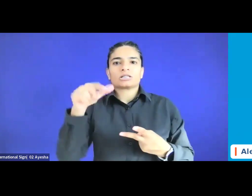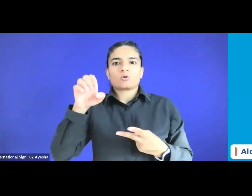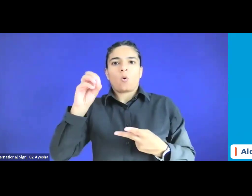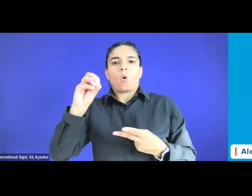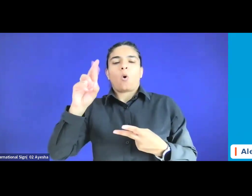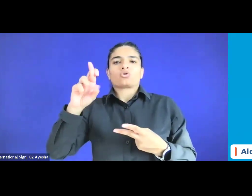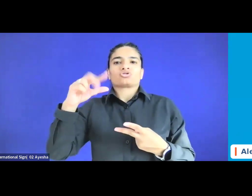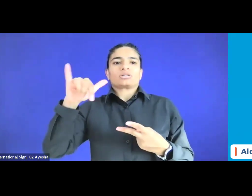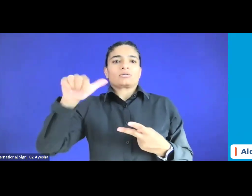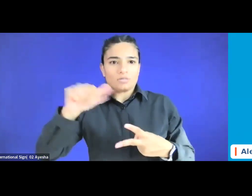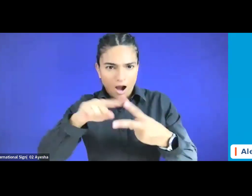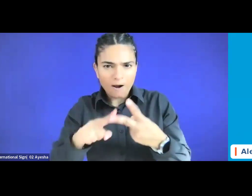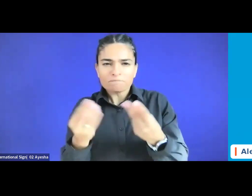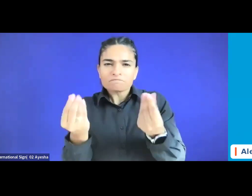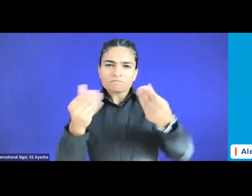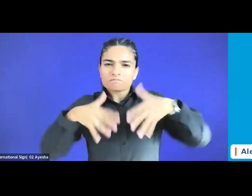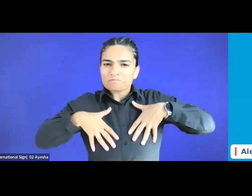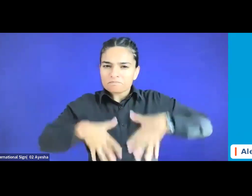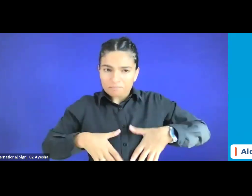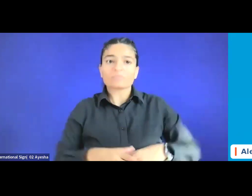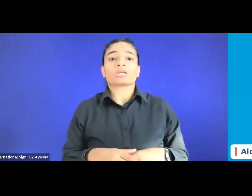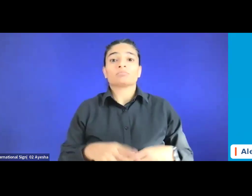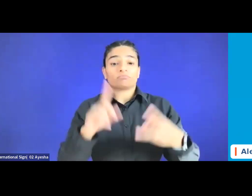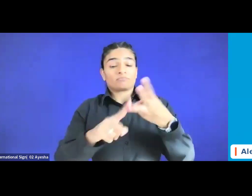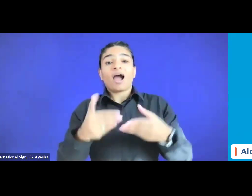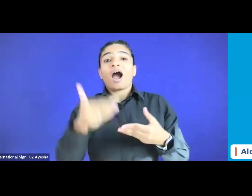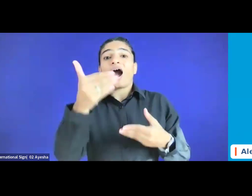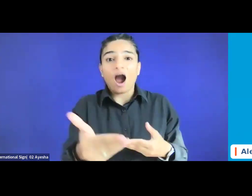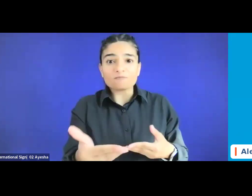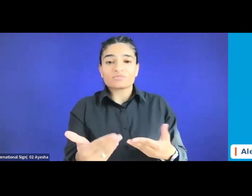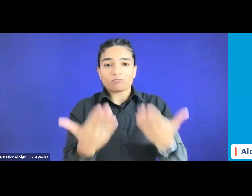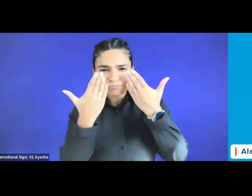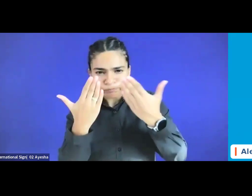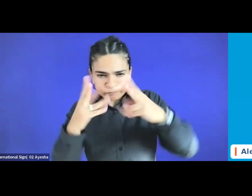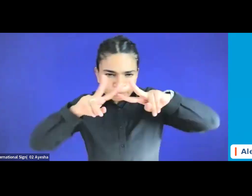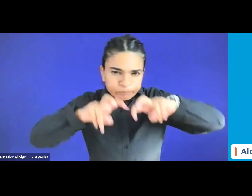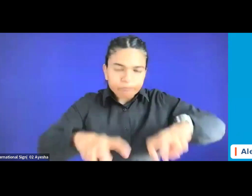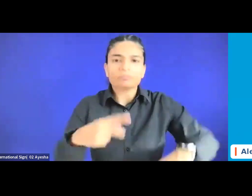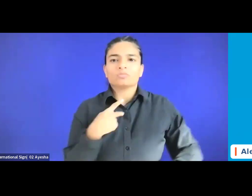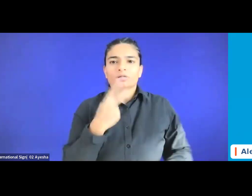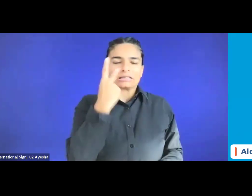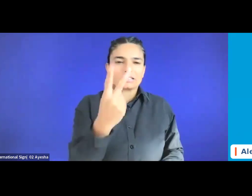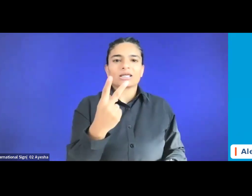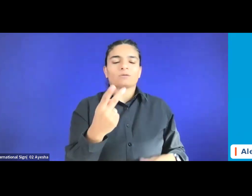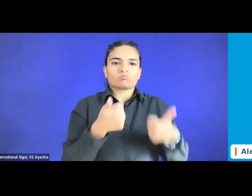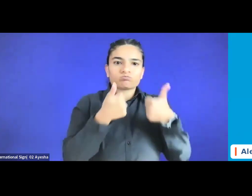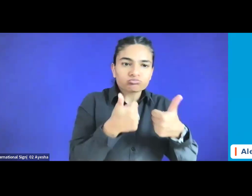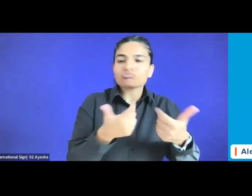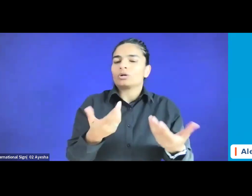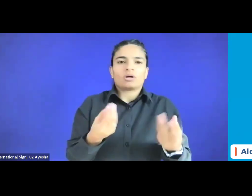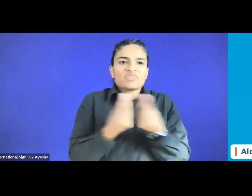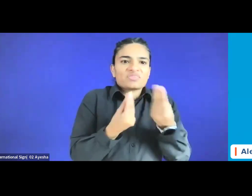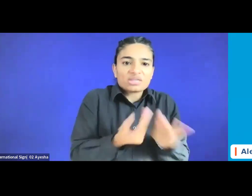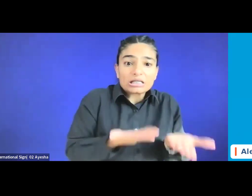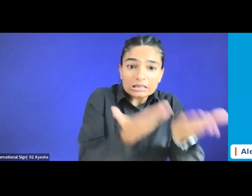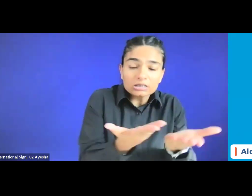and service required report from Peru and from Tamil Nadu, a state in India, that will give you